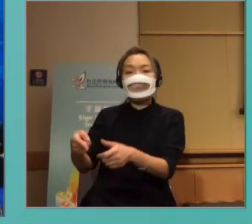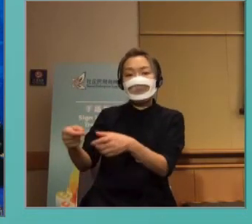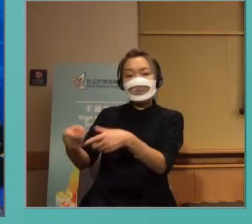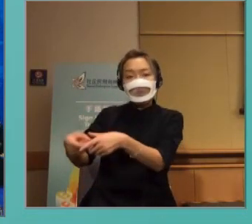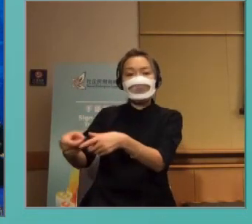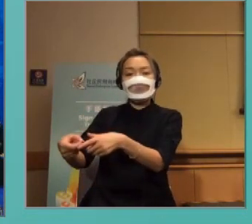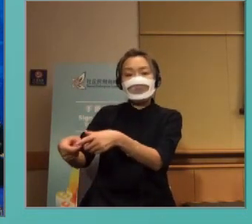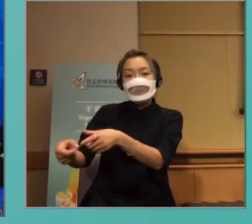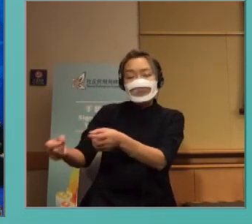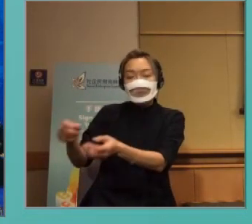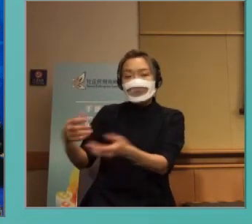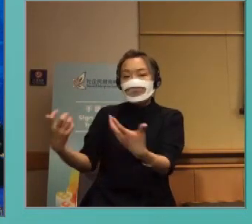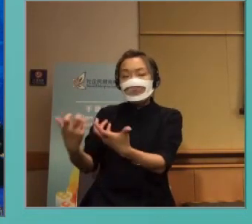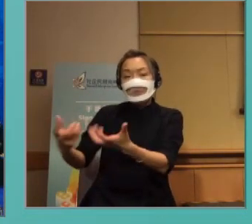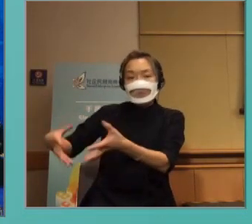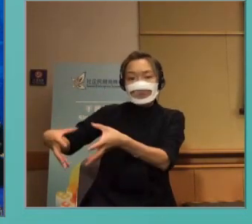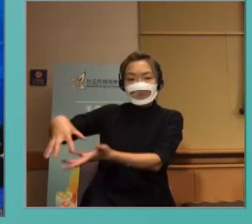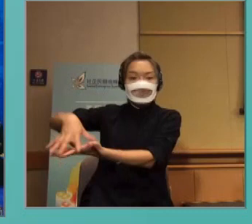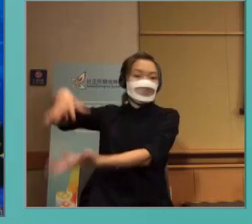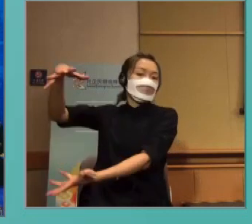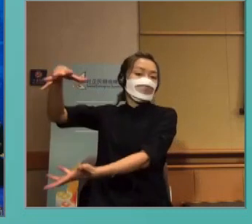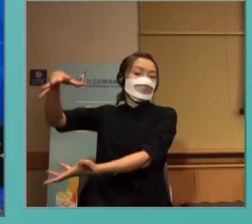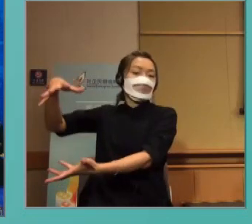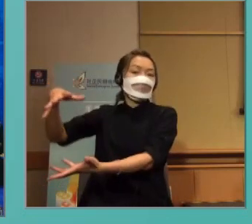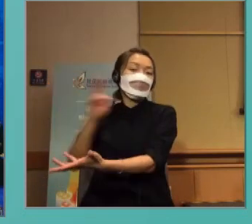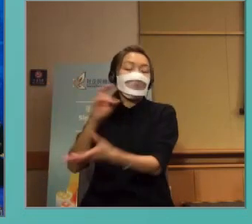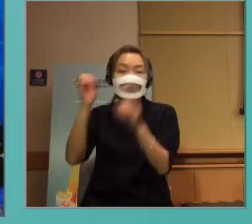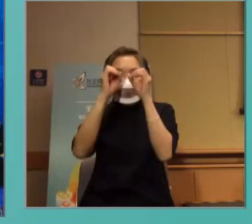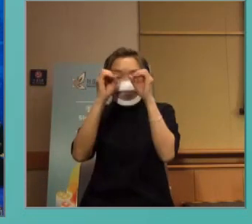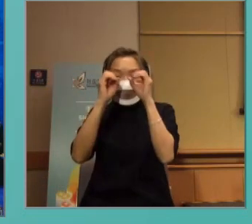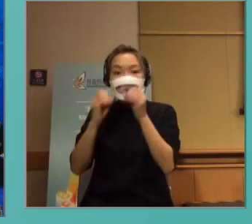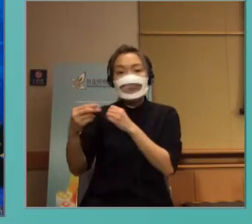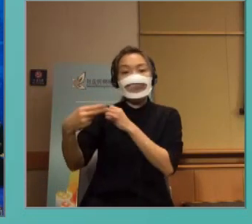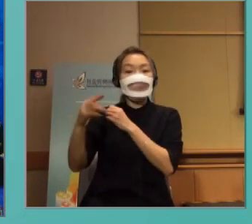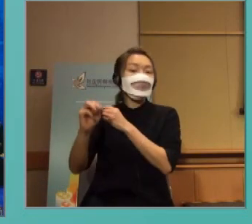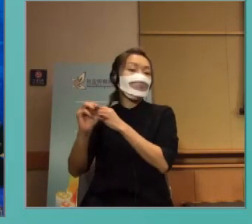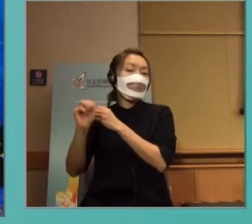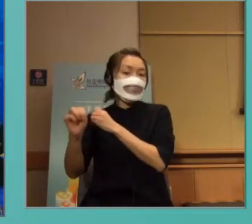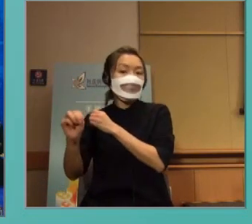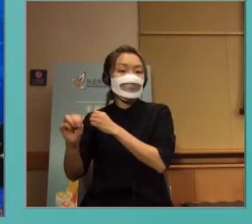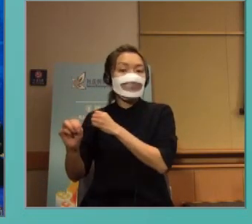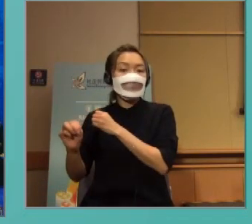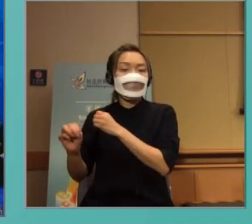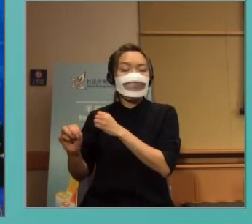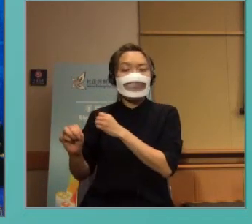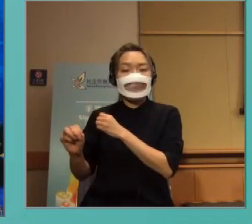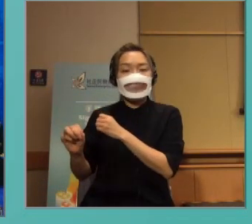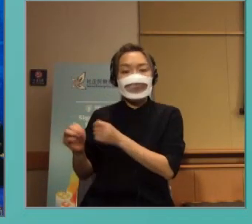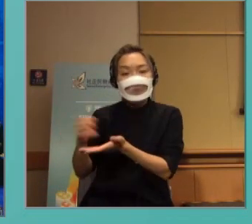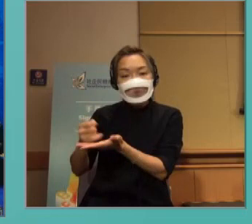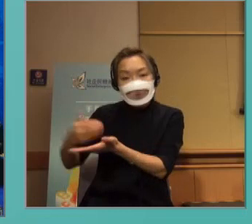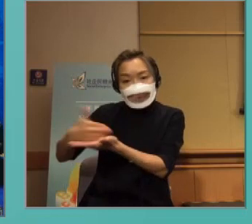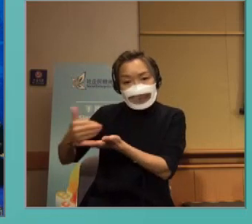even. So it's actually alternative form of taxation. That's what it feels like. So new source of income for